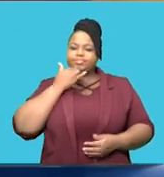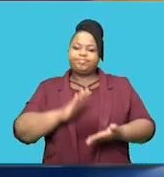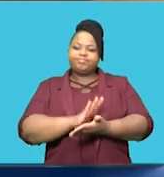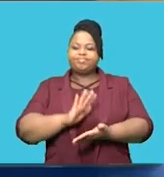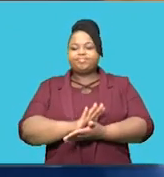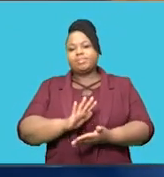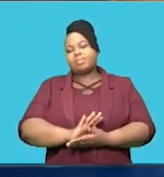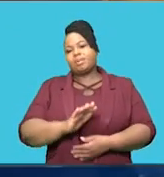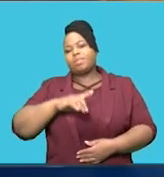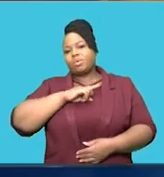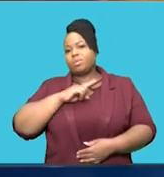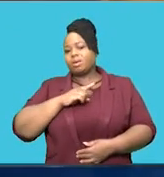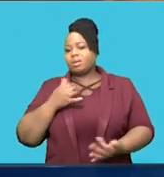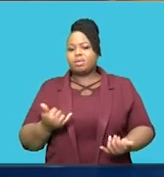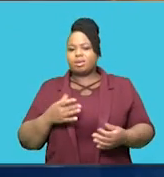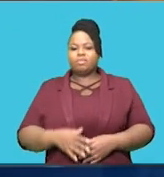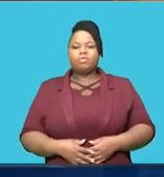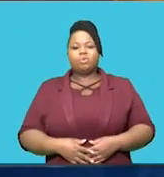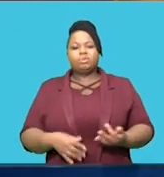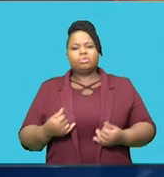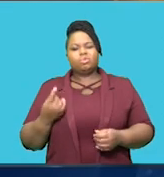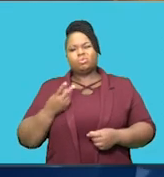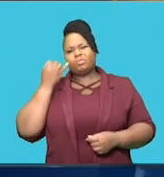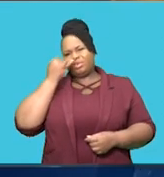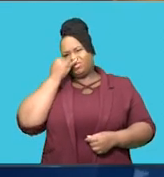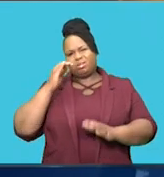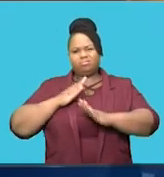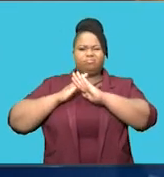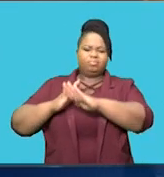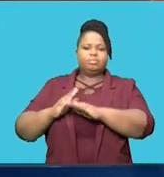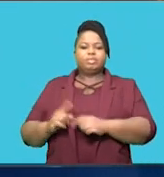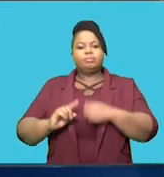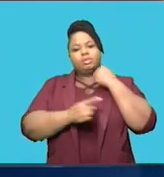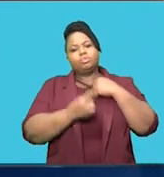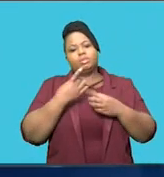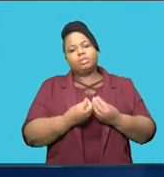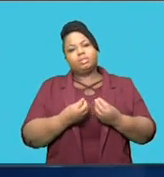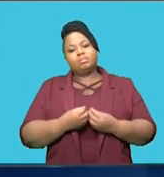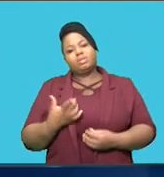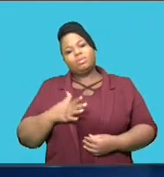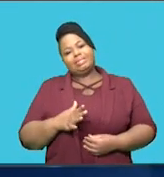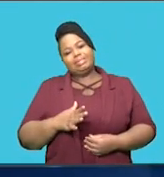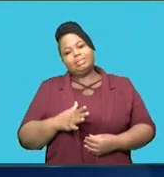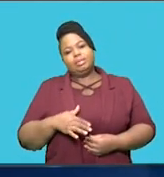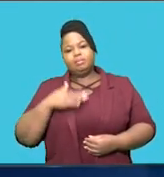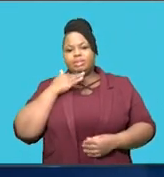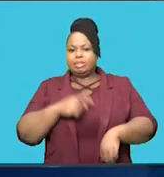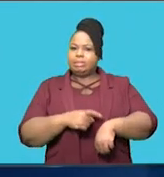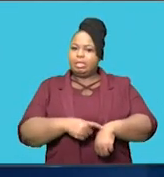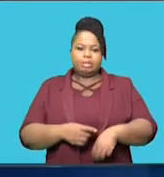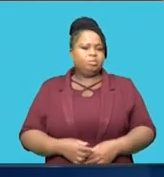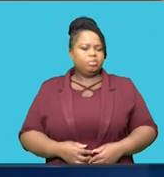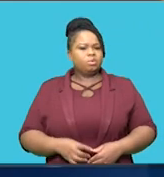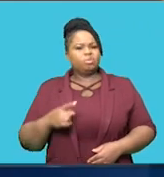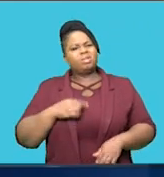because it thusa le rona re tlogele go fella go dinya opeseng re ne di drugs but lastly ntwe ne ke kopa fela a ikenye ka nako because